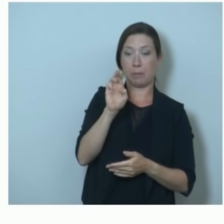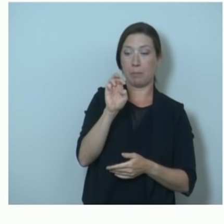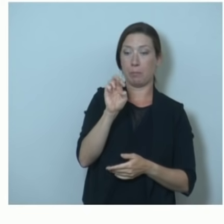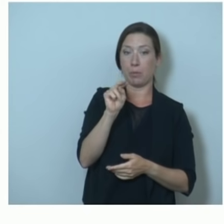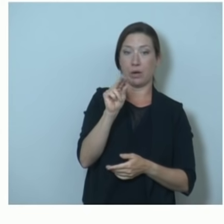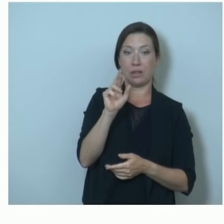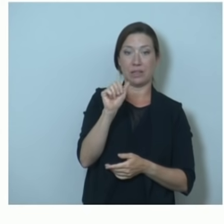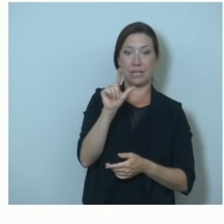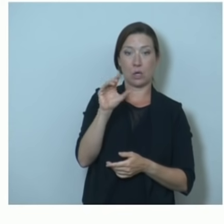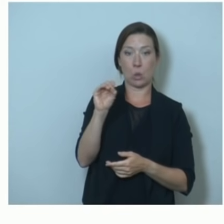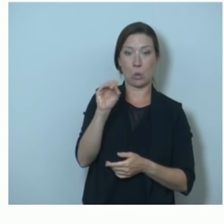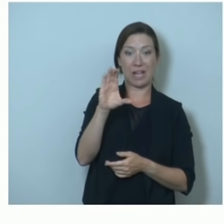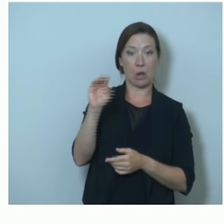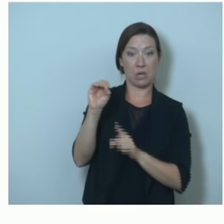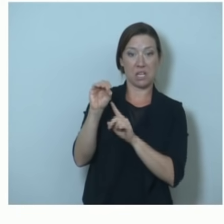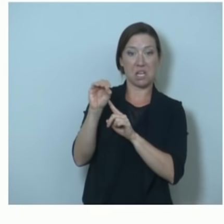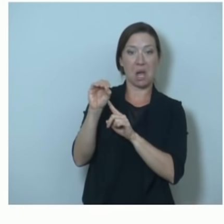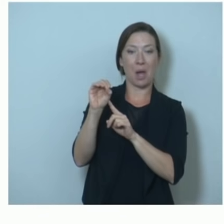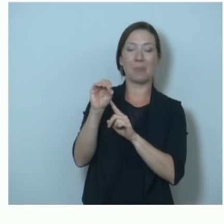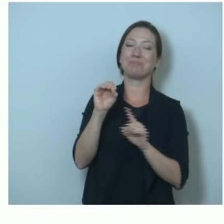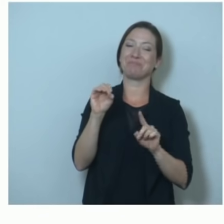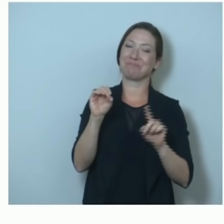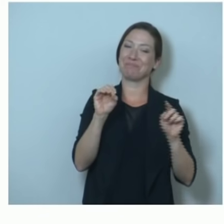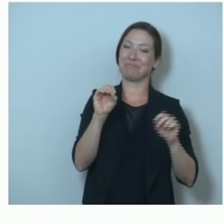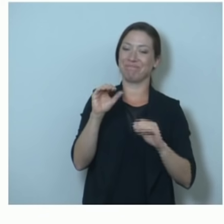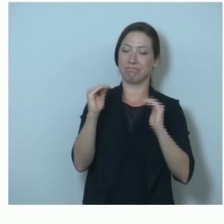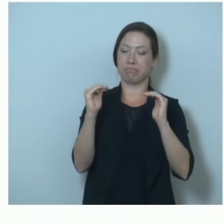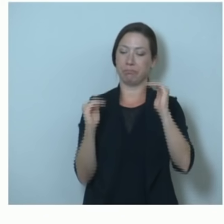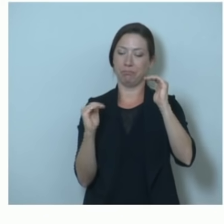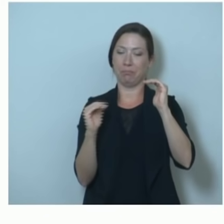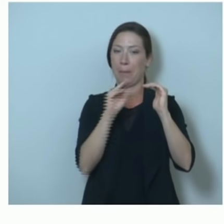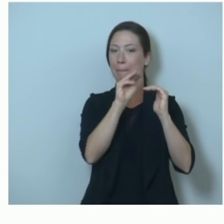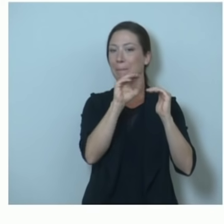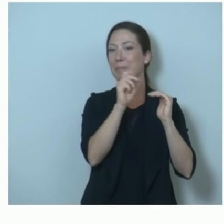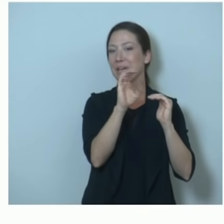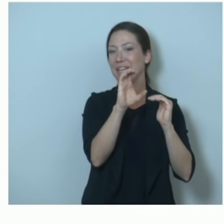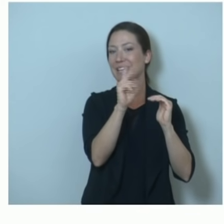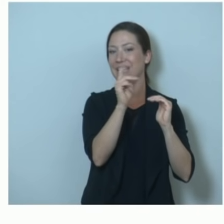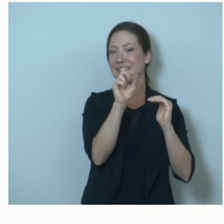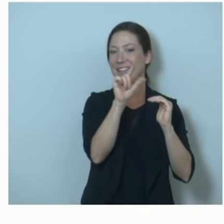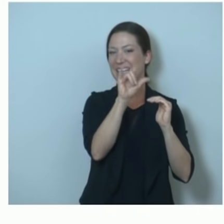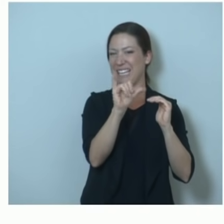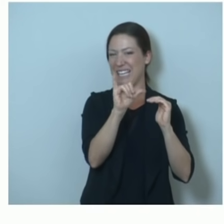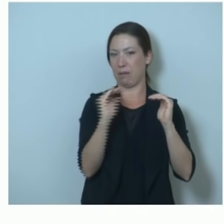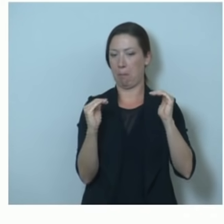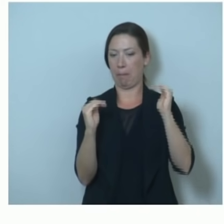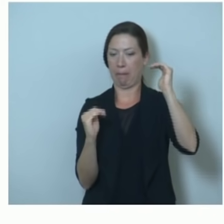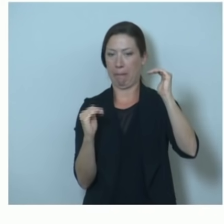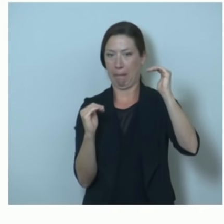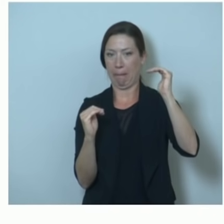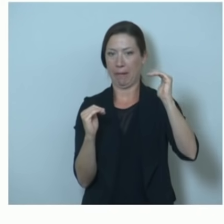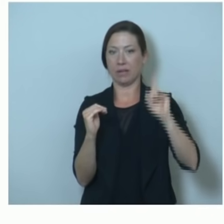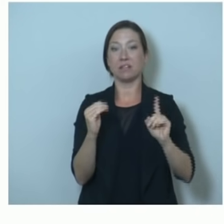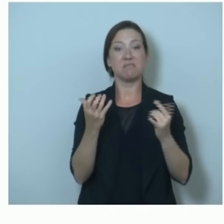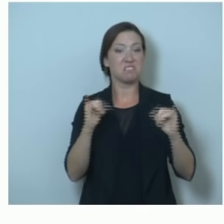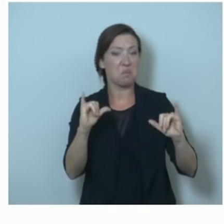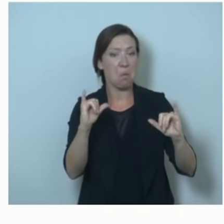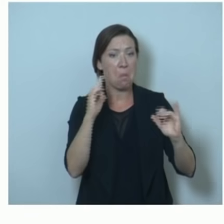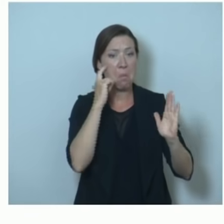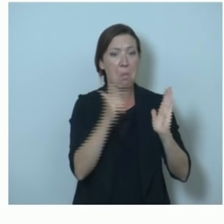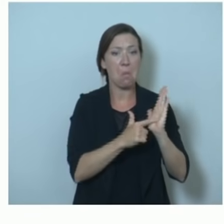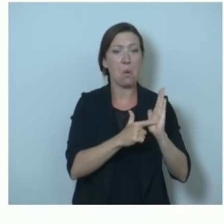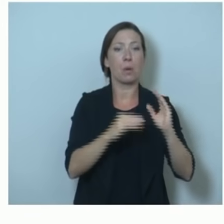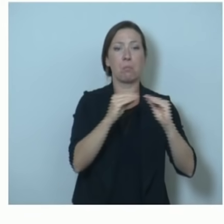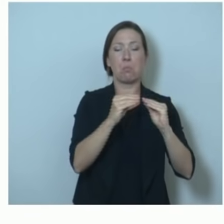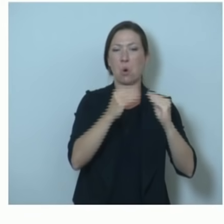by McKinley, and San Juan is very close now as well. You can see those cases by county, and you can still see that it's darker in the